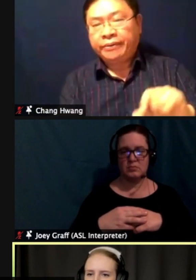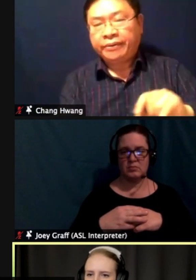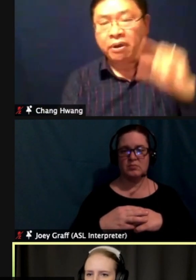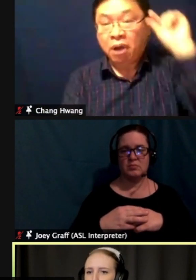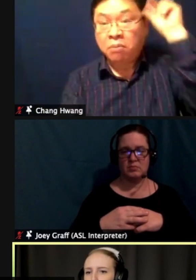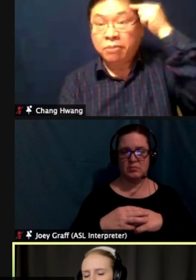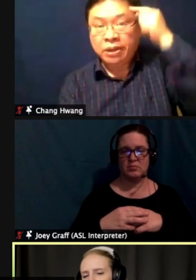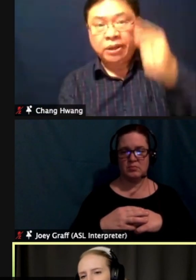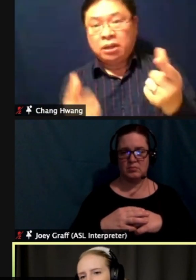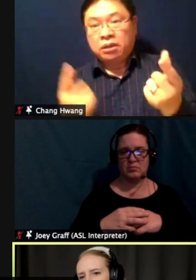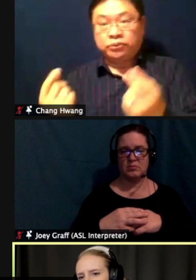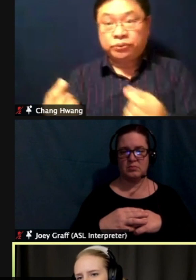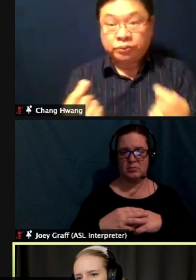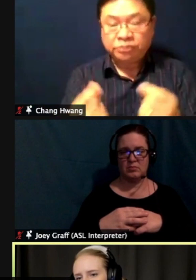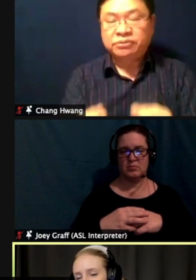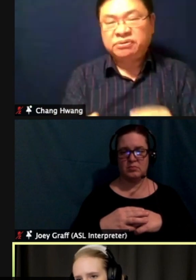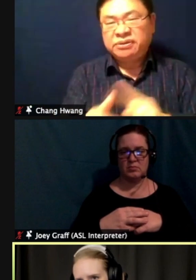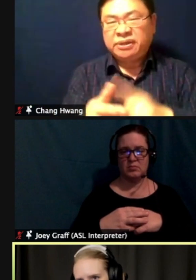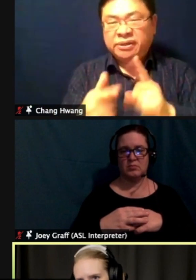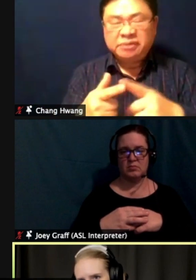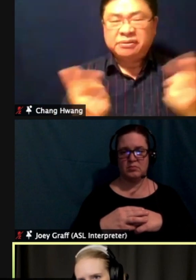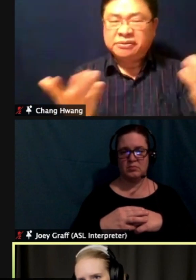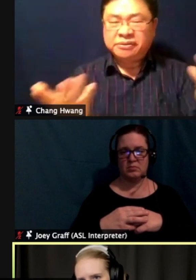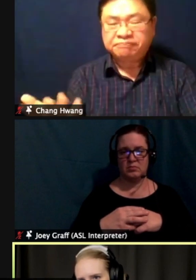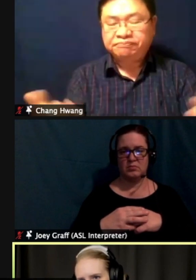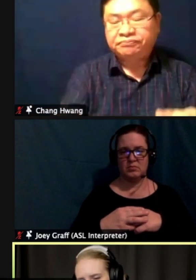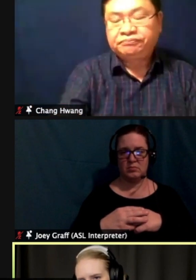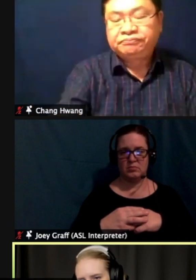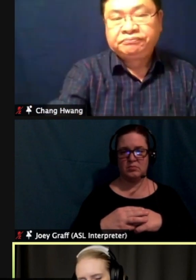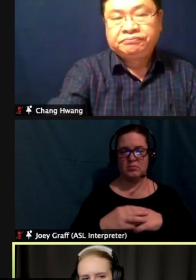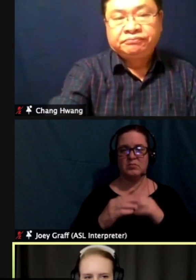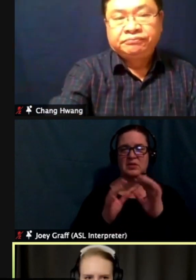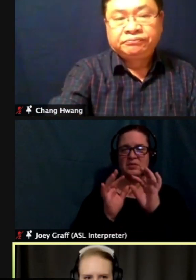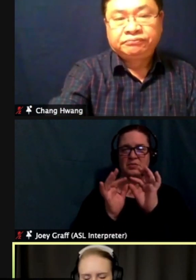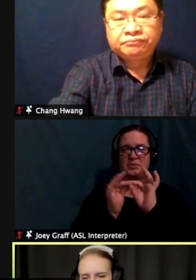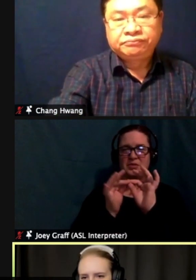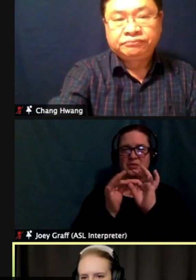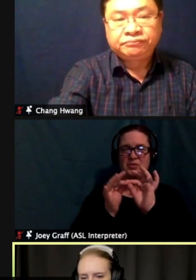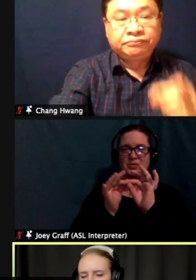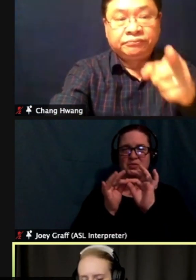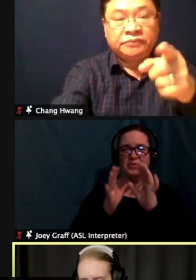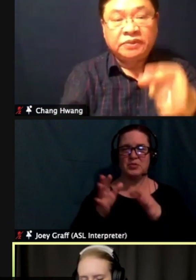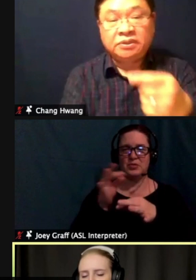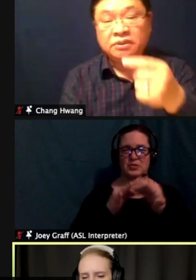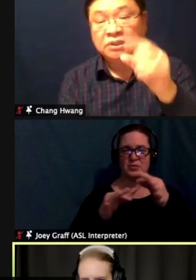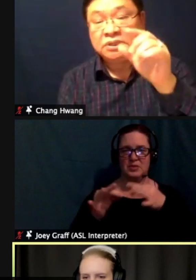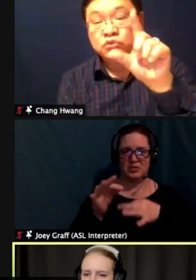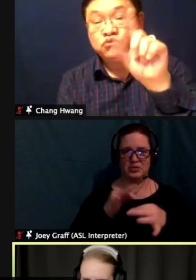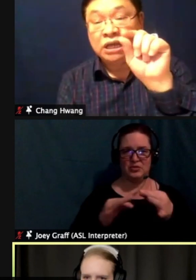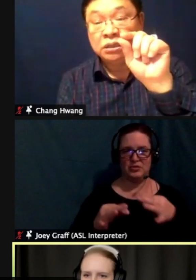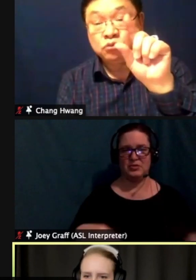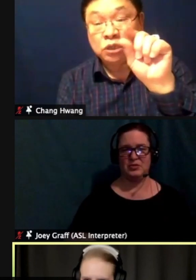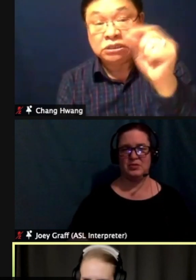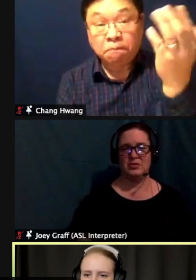just implement this tool to force Korean written language literacy. So that's what was behind the nature of these protests.